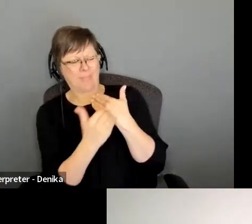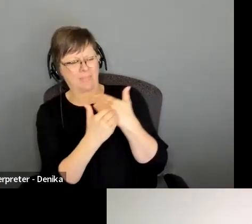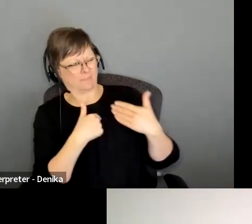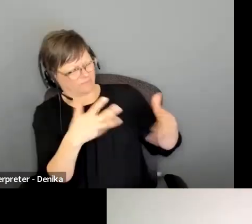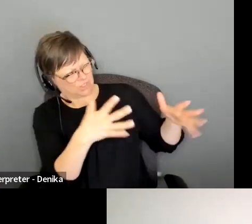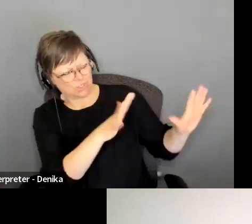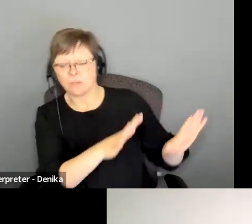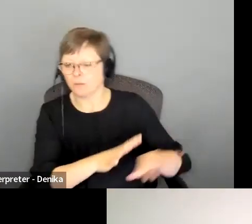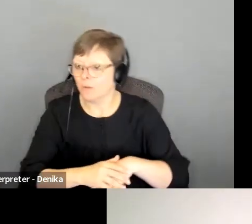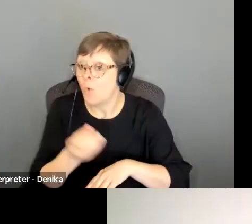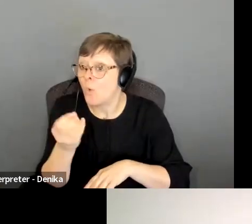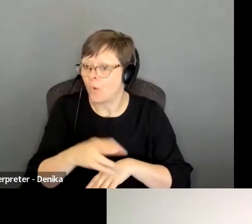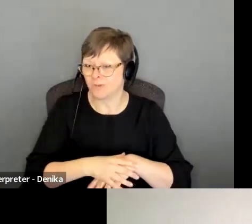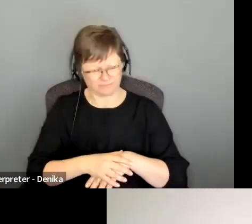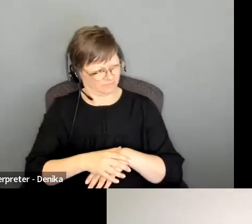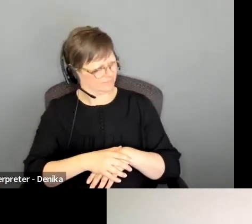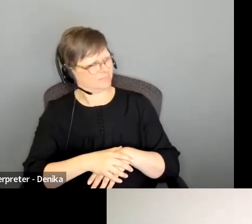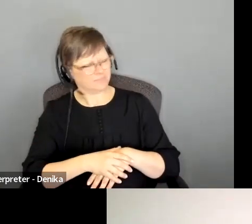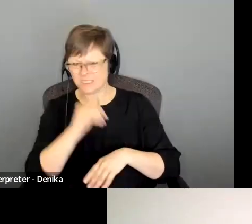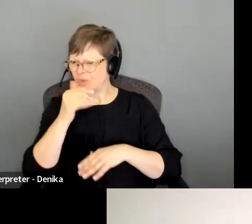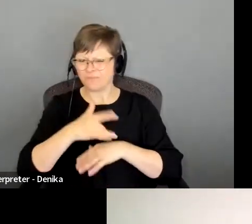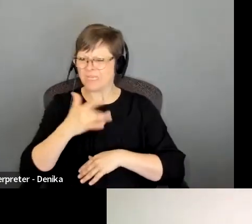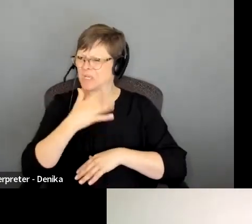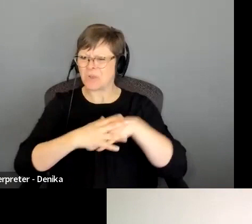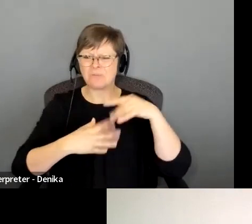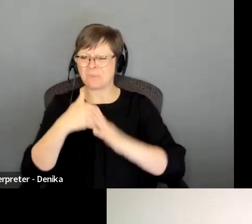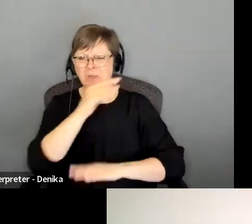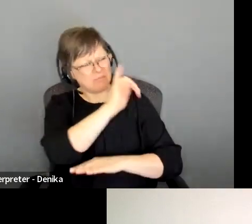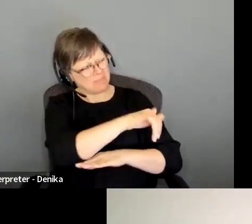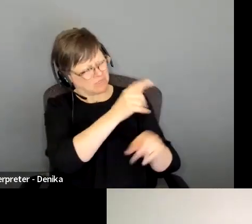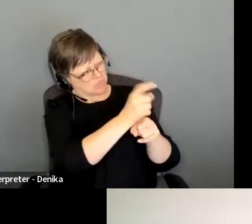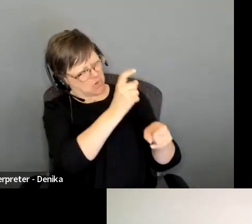You can say things like, I don't feel comfortable with those kinds of jokes in this setting.